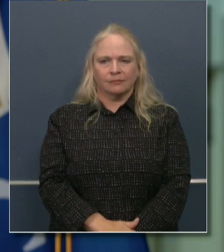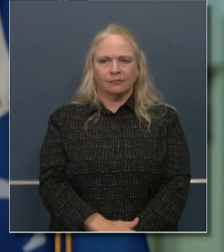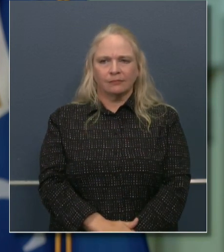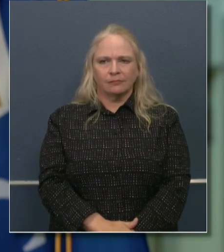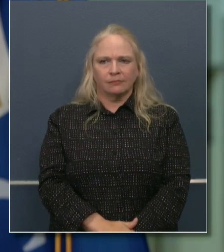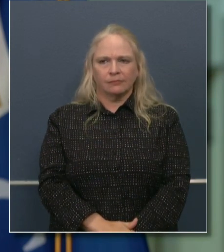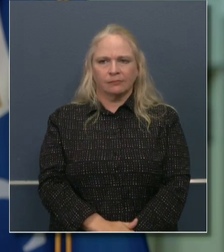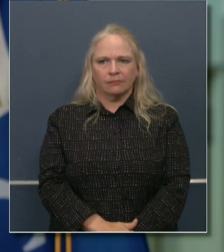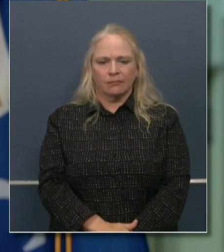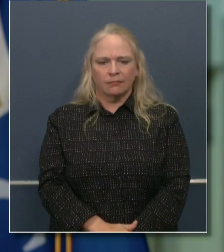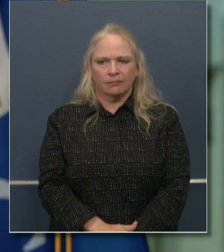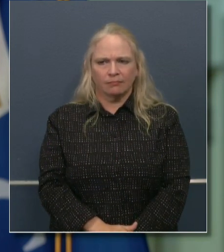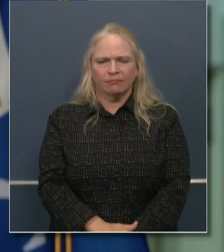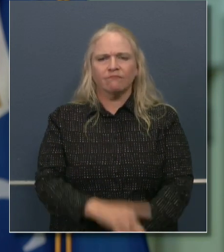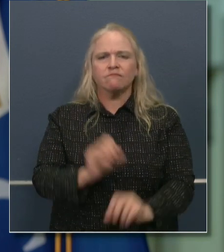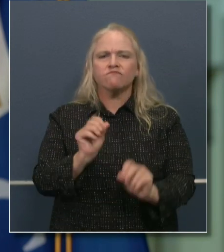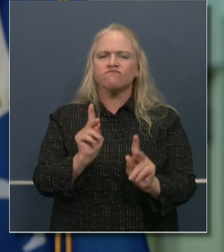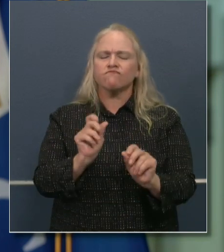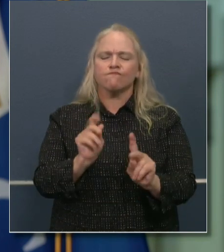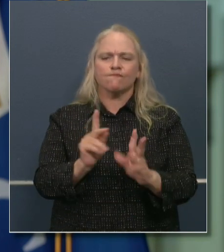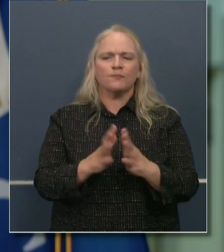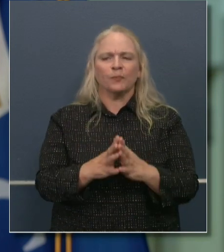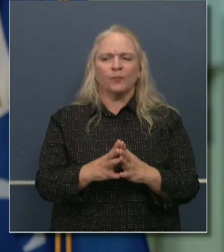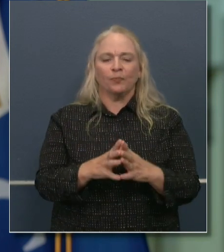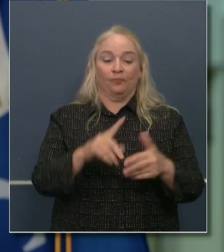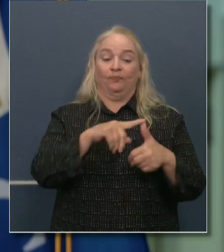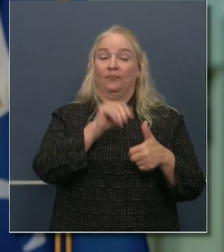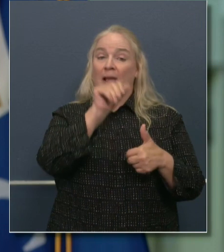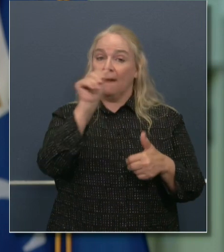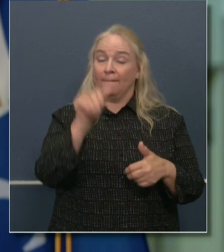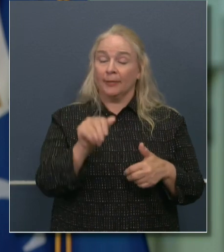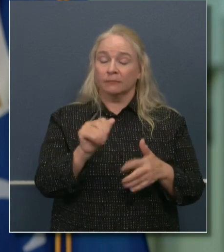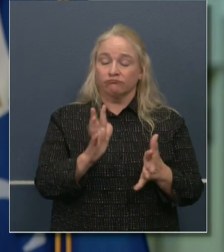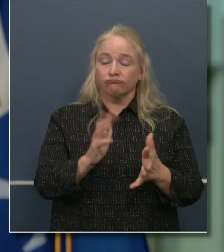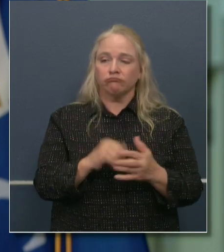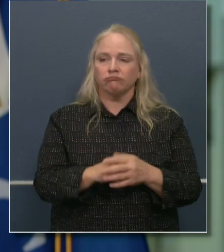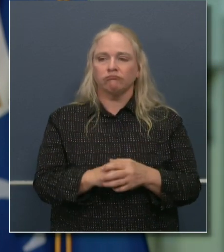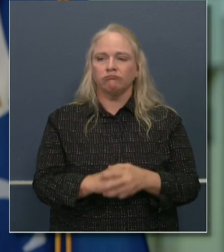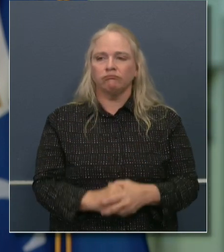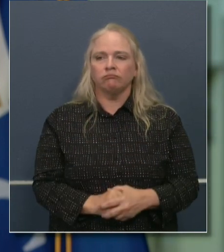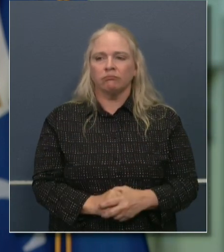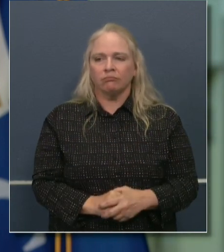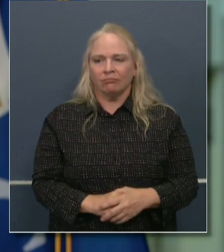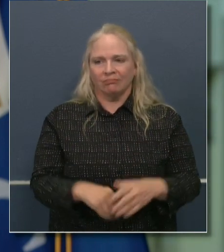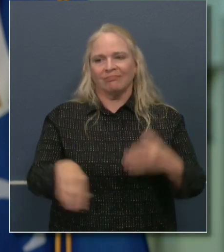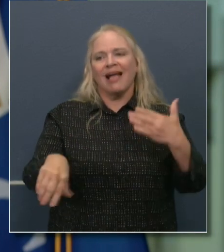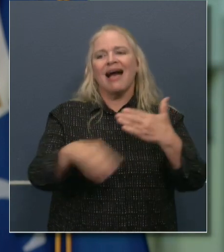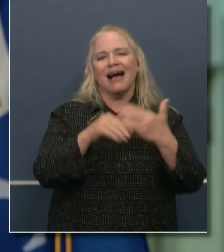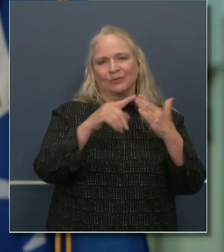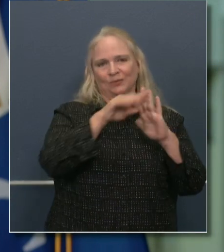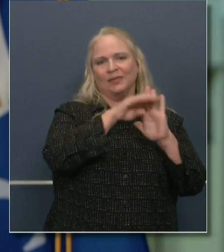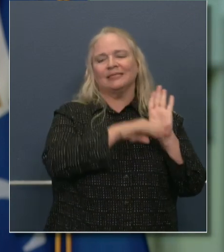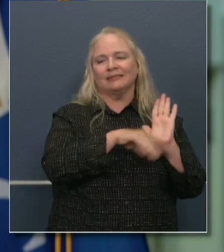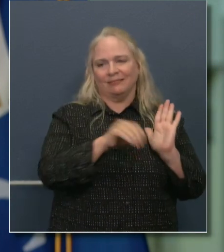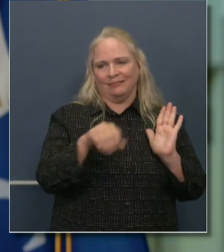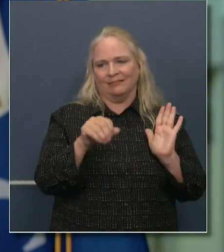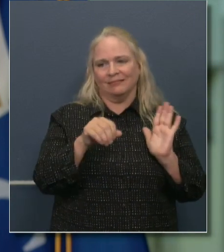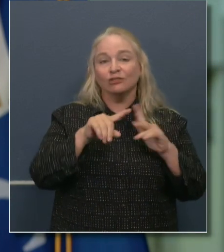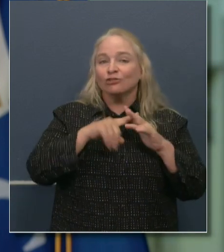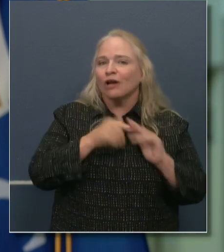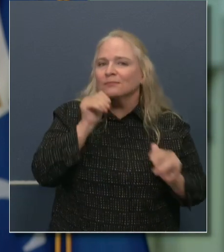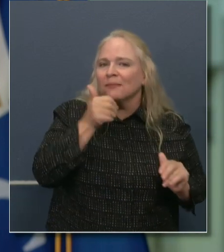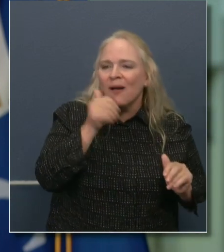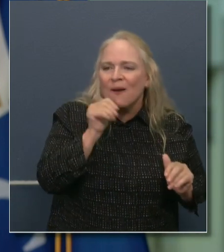is one of two counties that I previewed just a moment ago that are likely to go on the list, as I said, tomorrow or the next